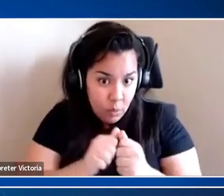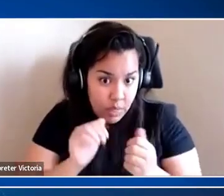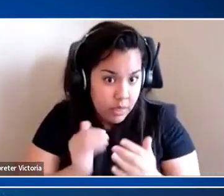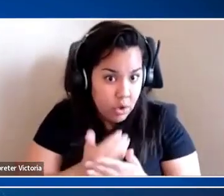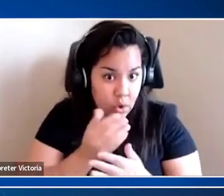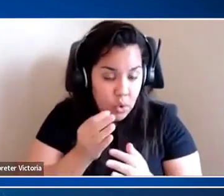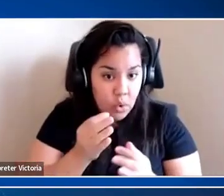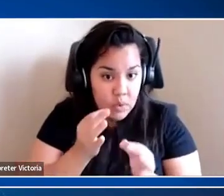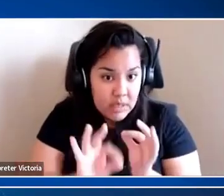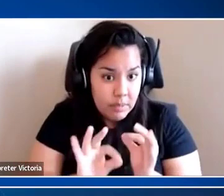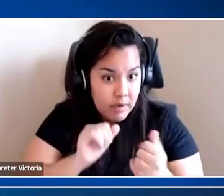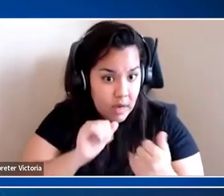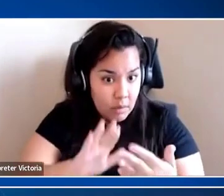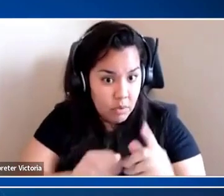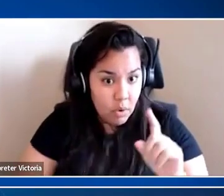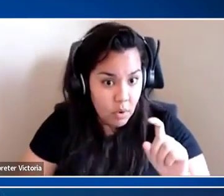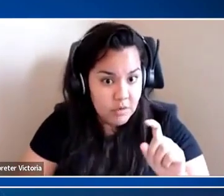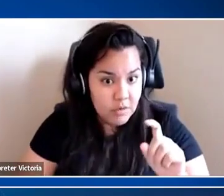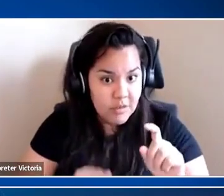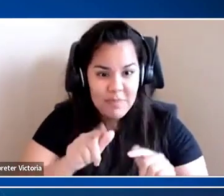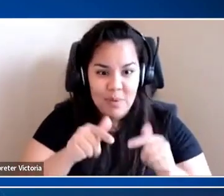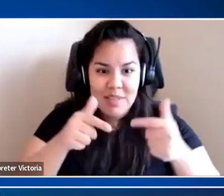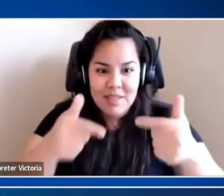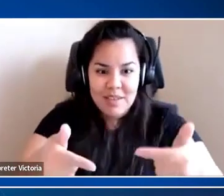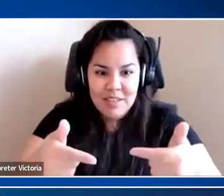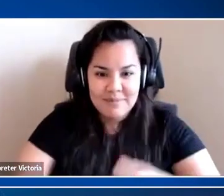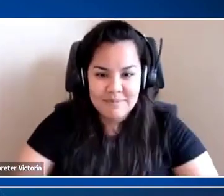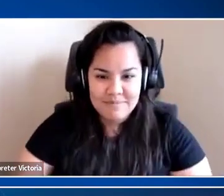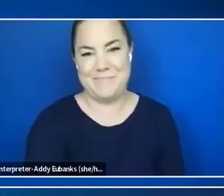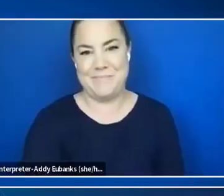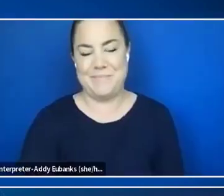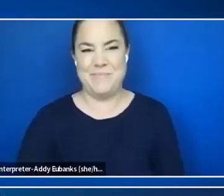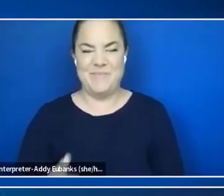It's a trick question because we don't review doesn't affect those.